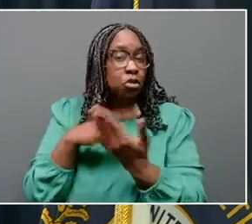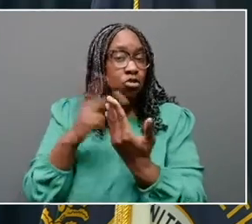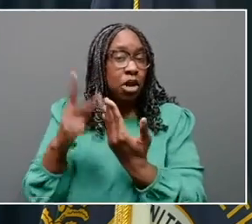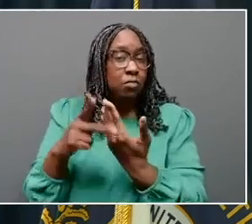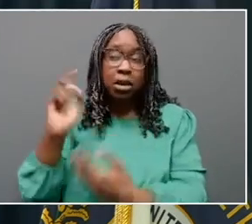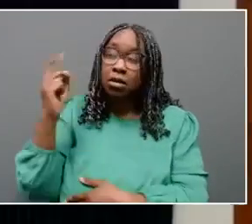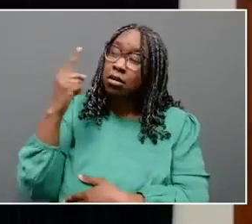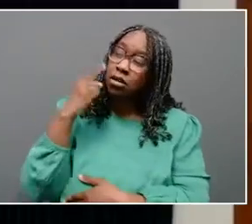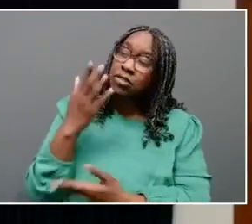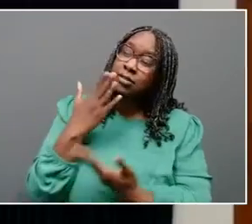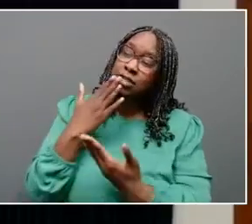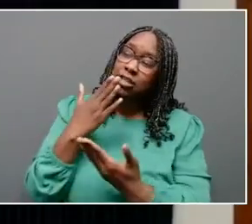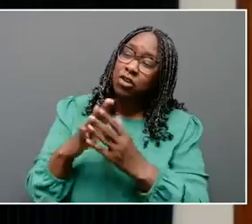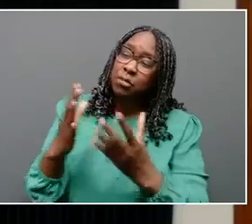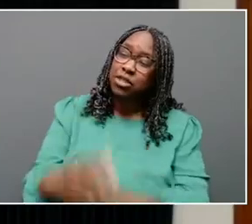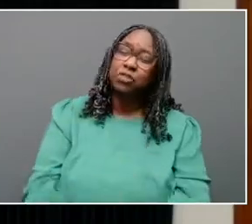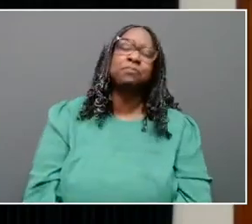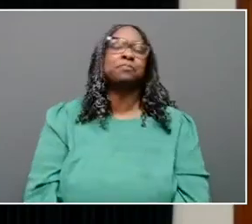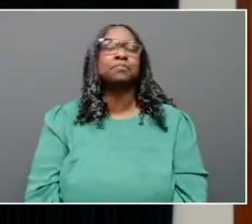much.